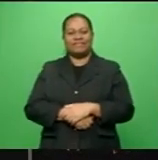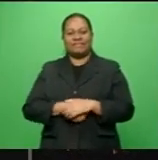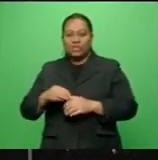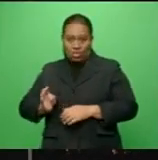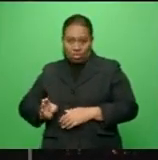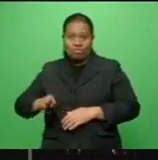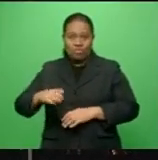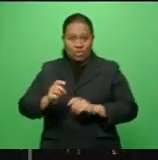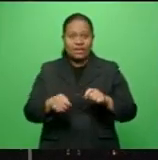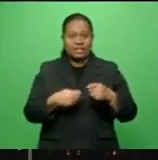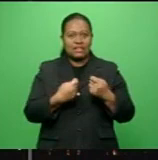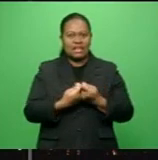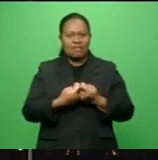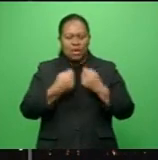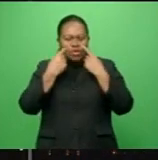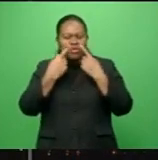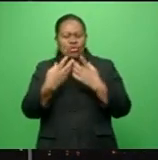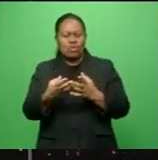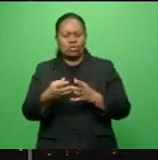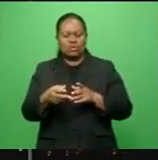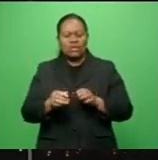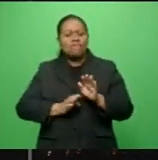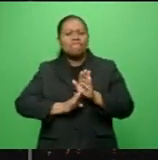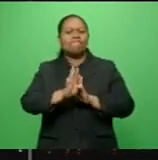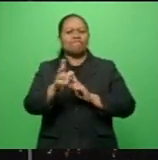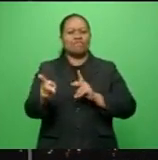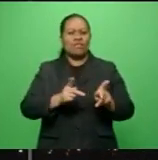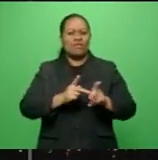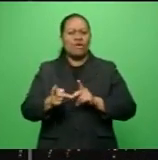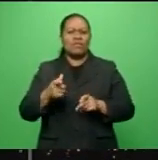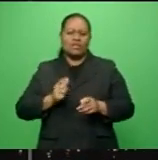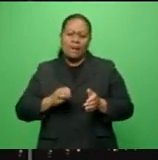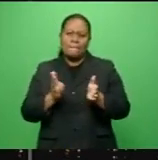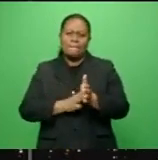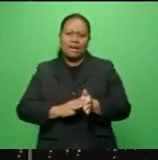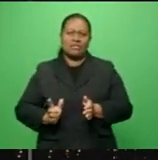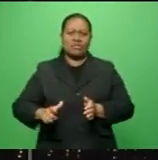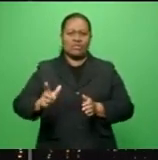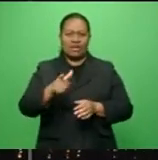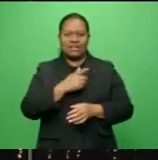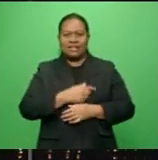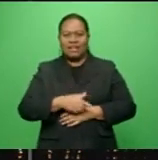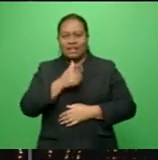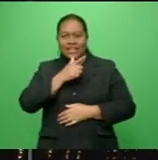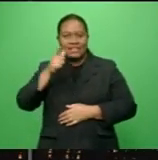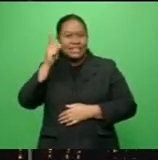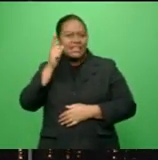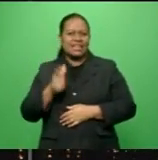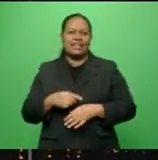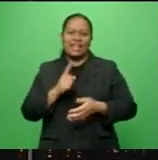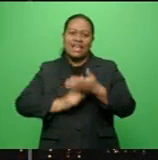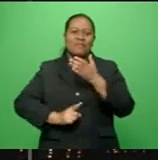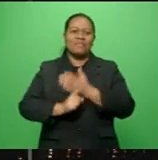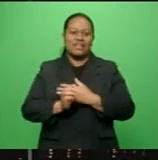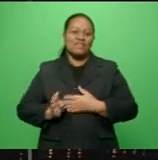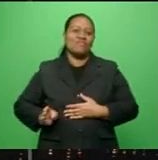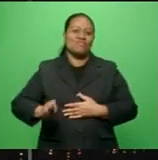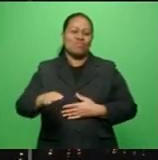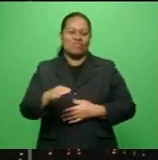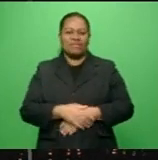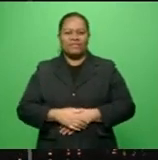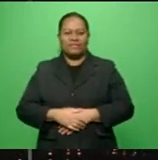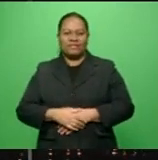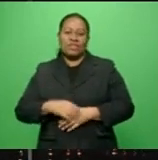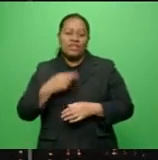rugby side put up an improved performance against Maduwata yesterday in the Vanua Championship match at Vuya District School Ground in Nambawalu to record